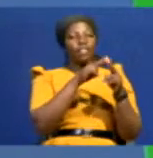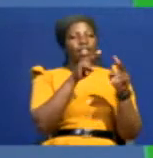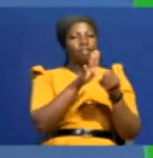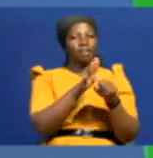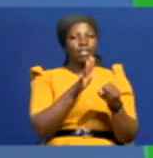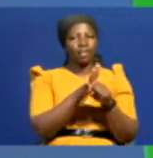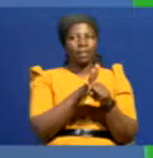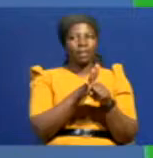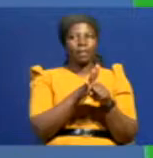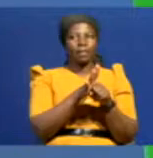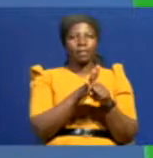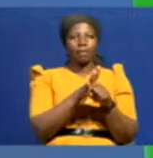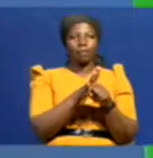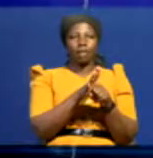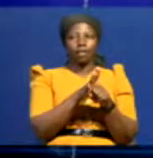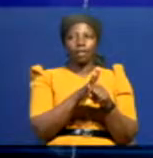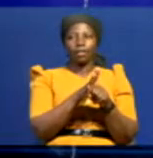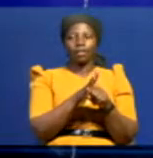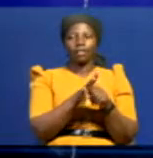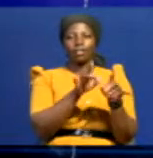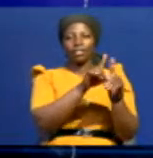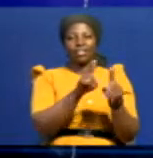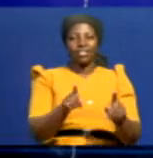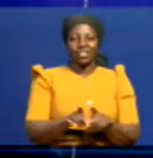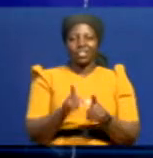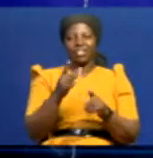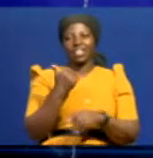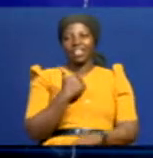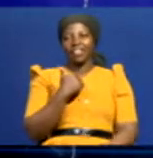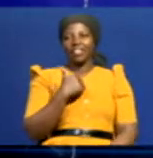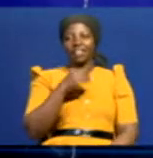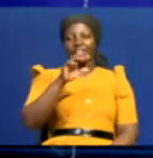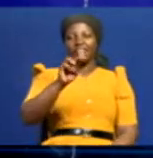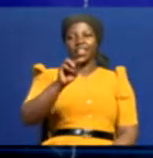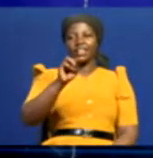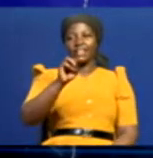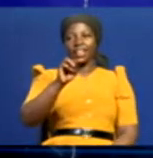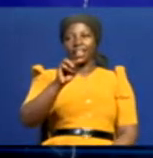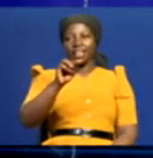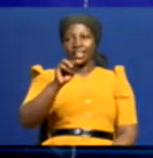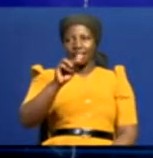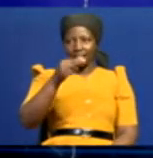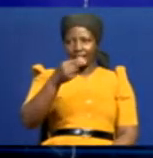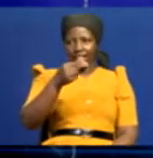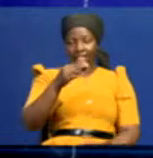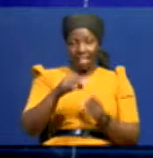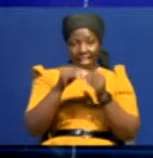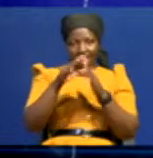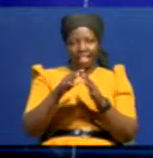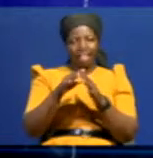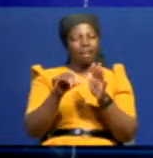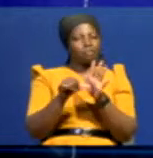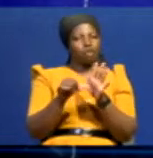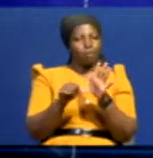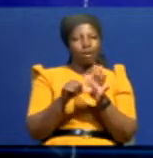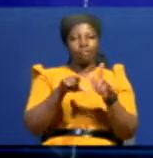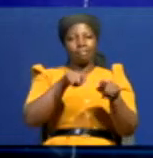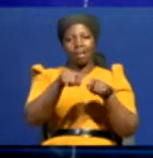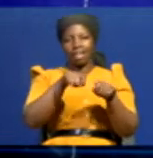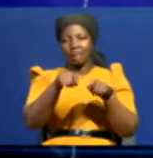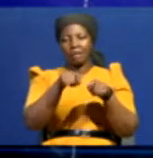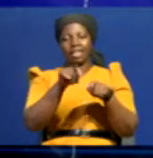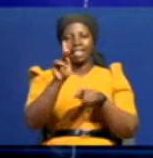coming. And we also have Dr. Michael Ayabe. He is the head disaster management at the Kenya Red